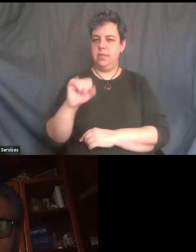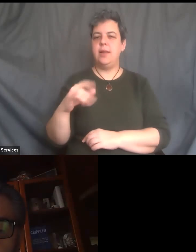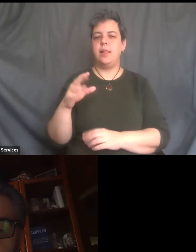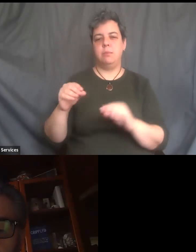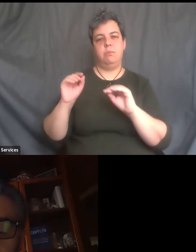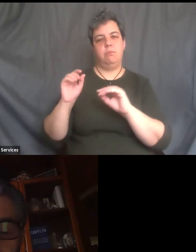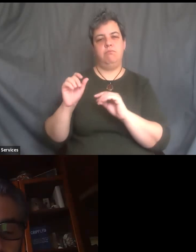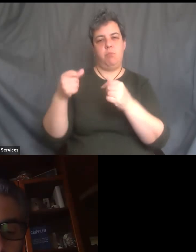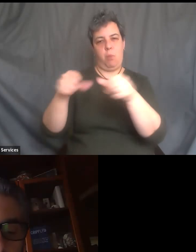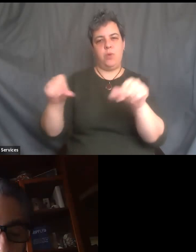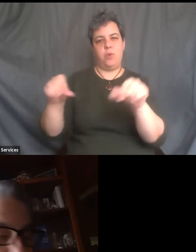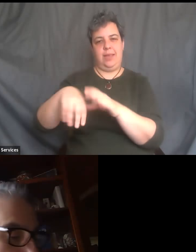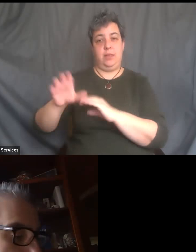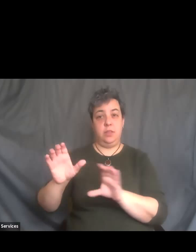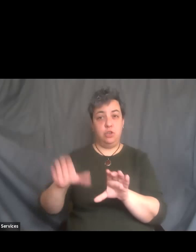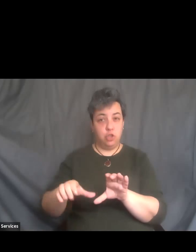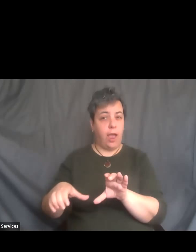you, Michael.